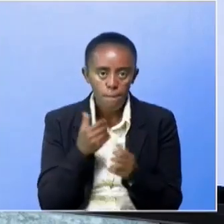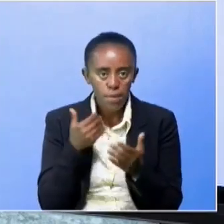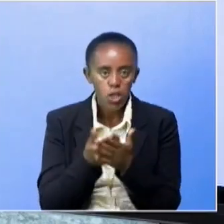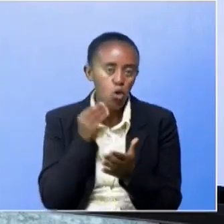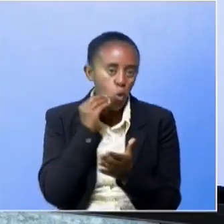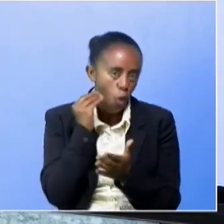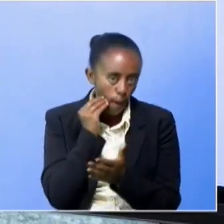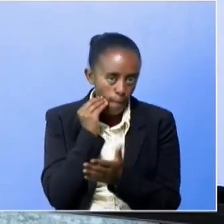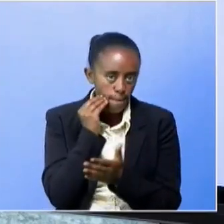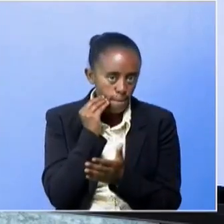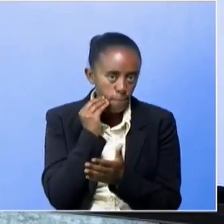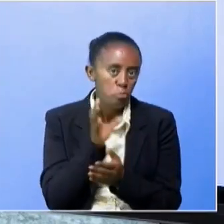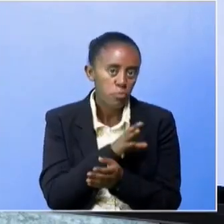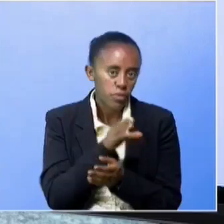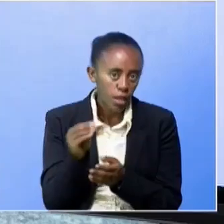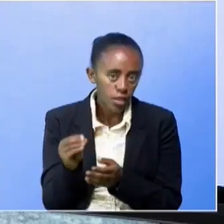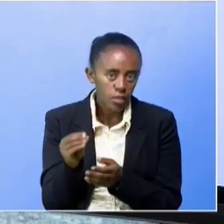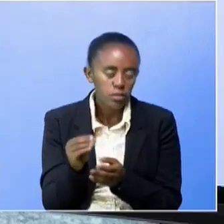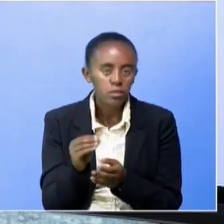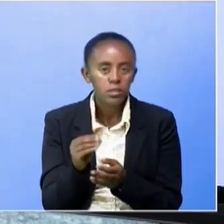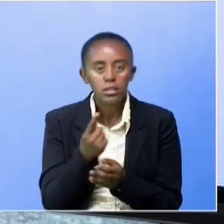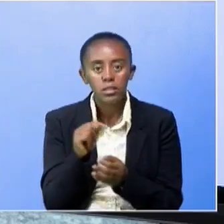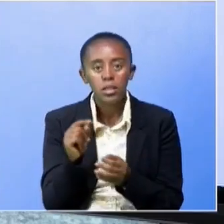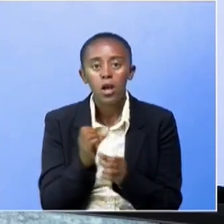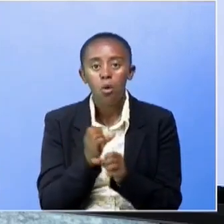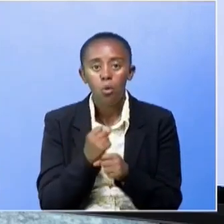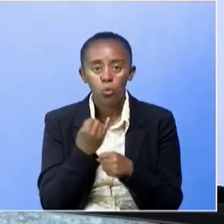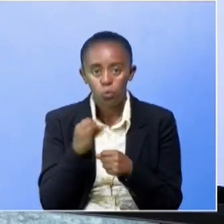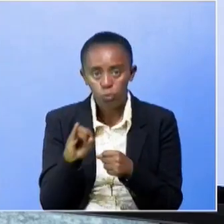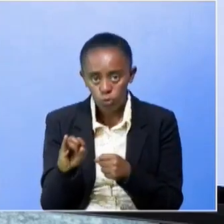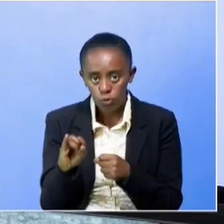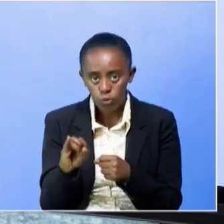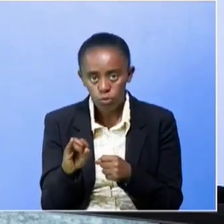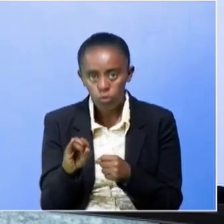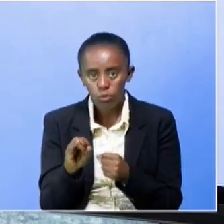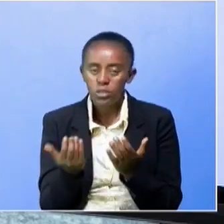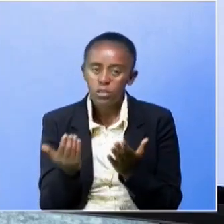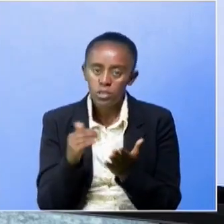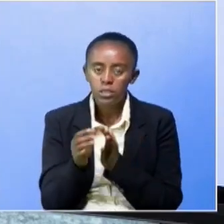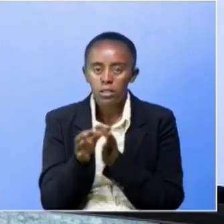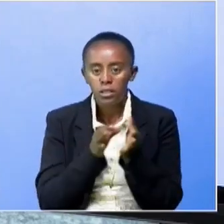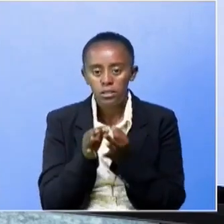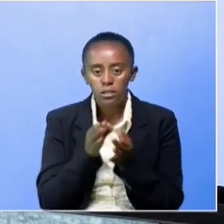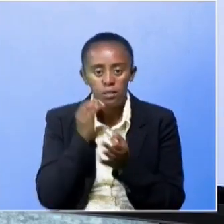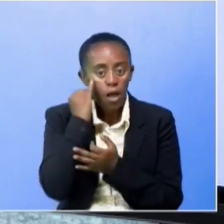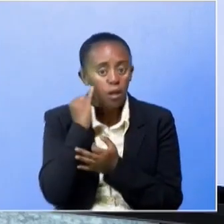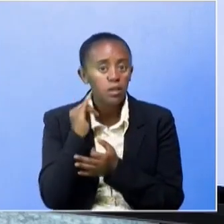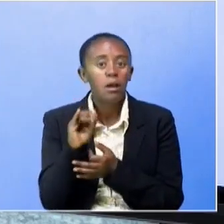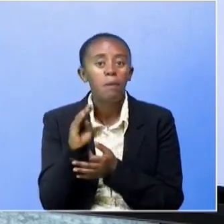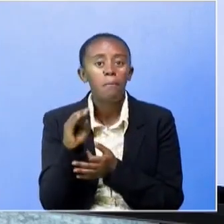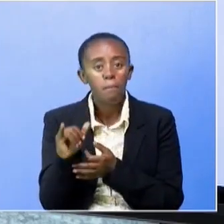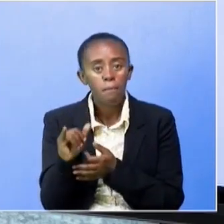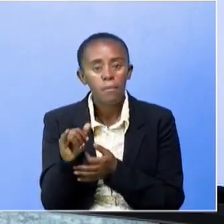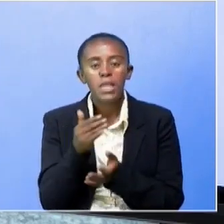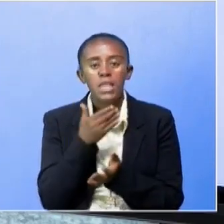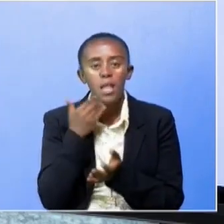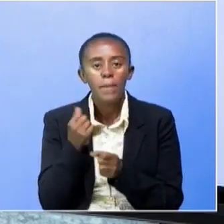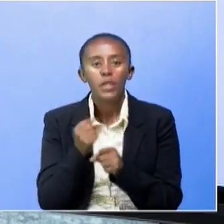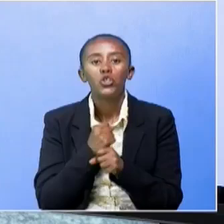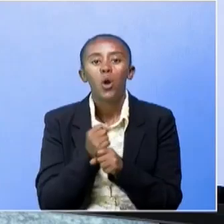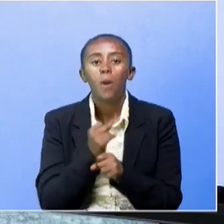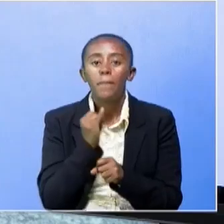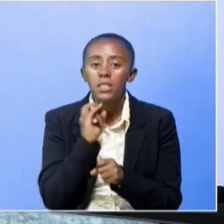home. And the concluding sentence have restated that idea by saying the best job is